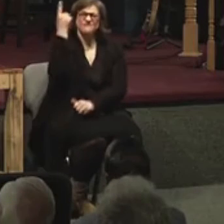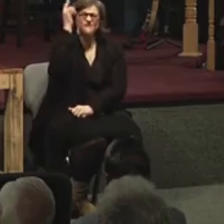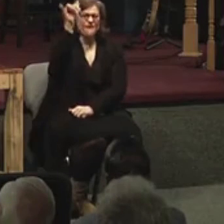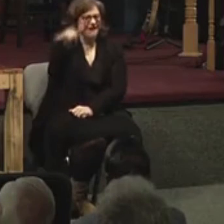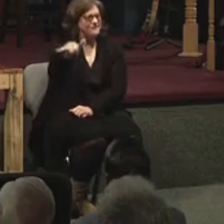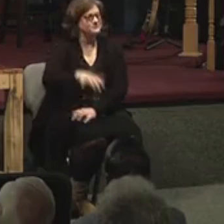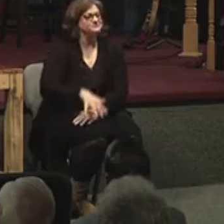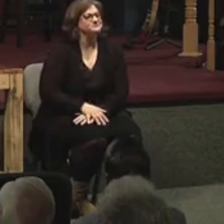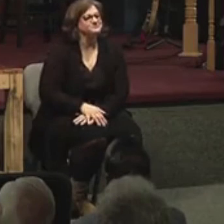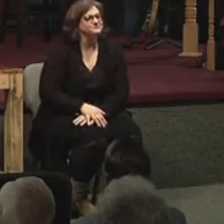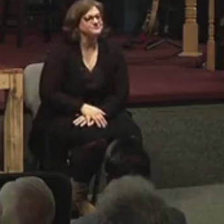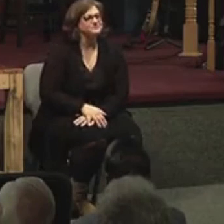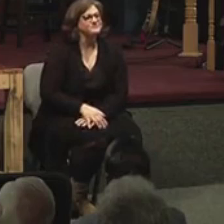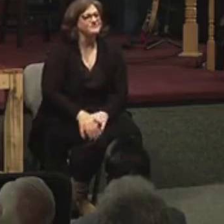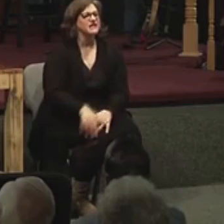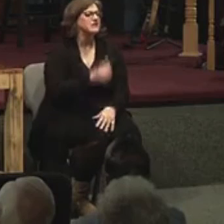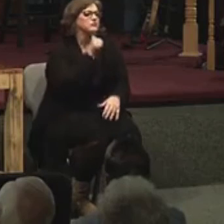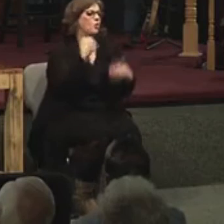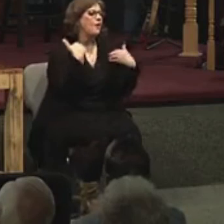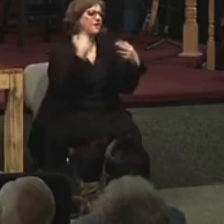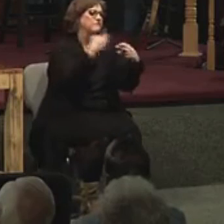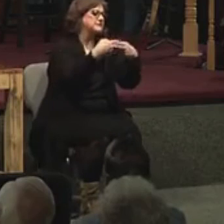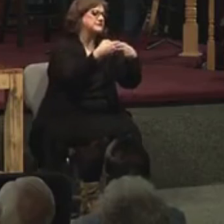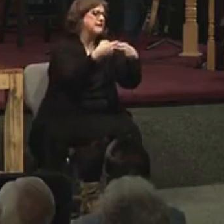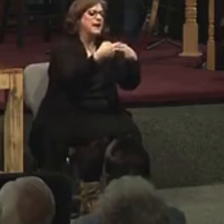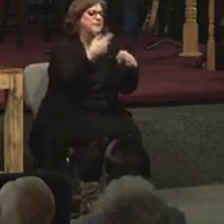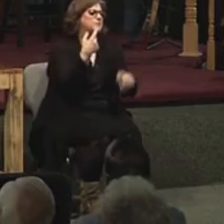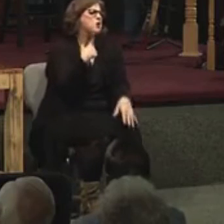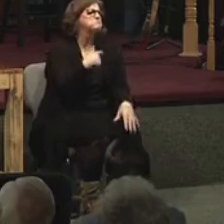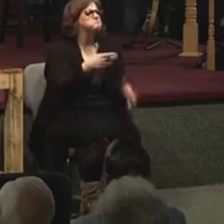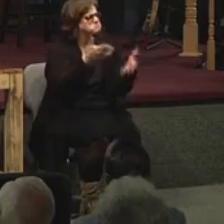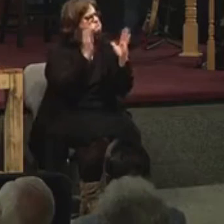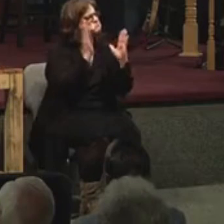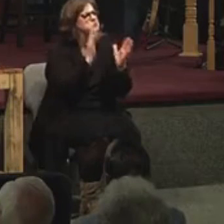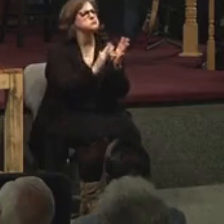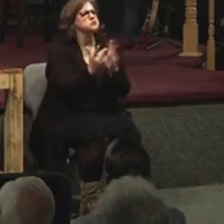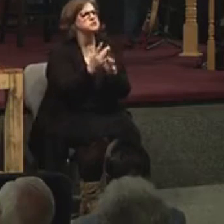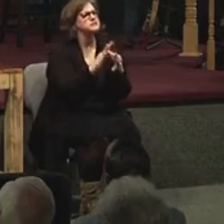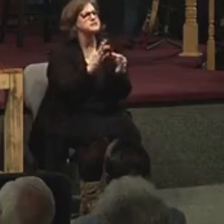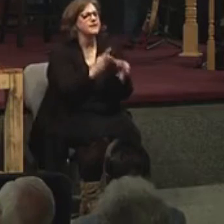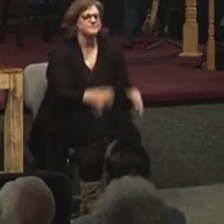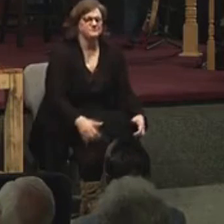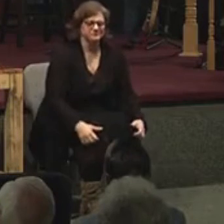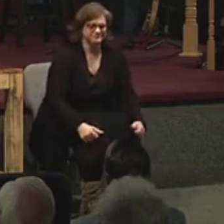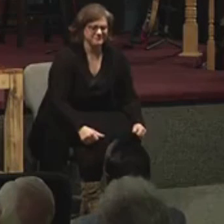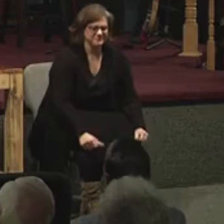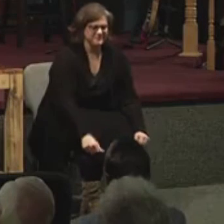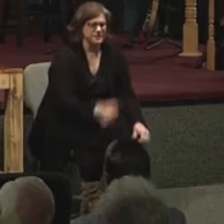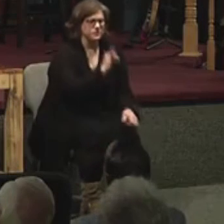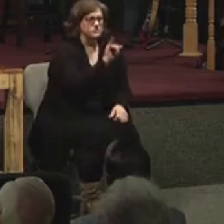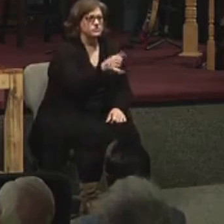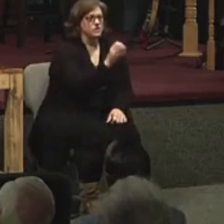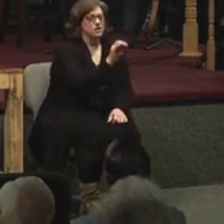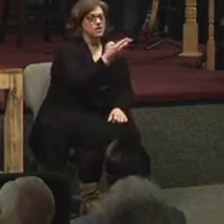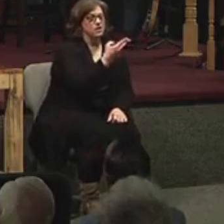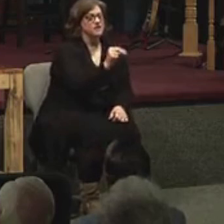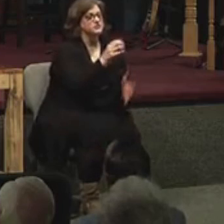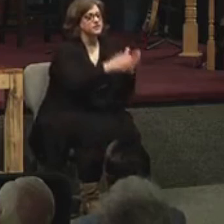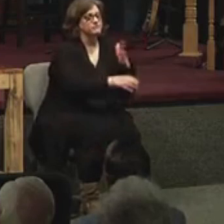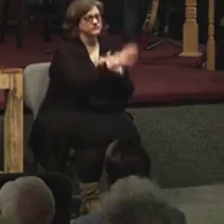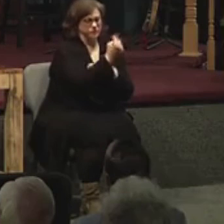Listen to this. We don't have a slide for this one. But listen to what Jesus said to his disciples in John chapter 14, starting in verse